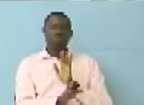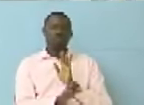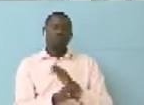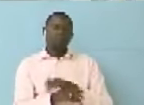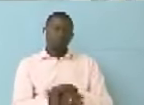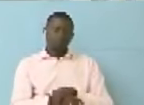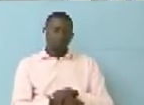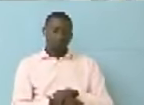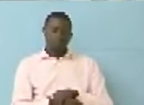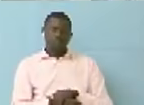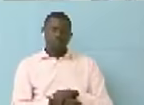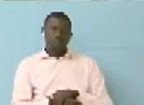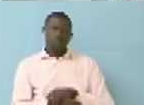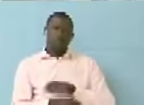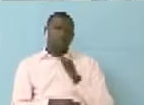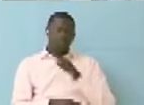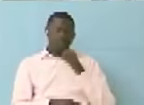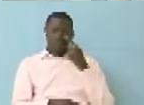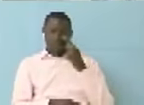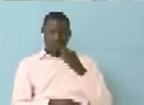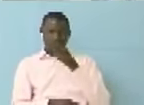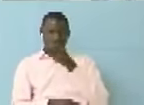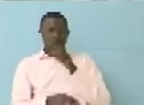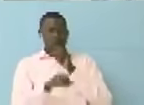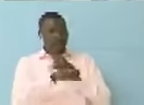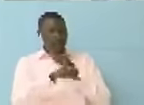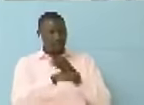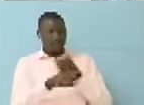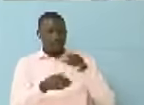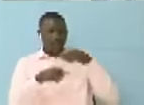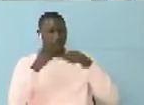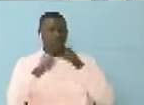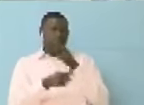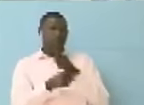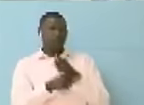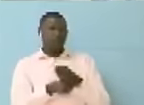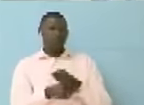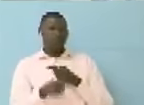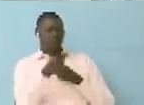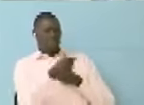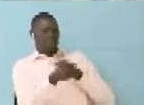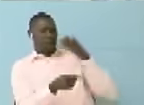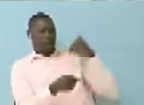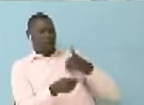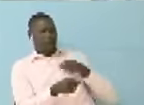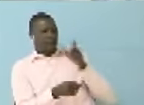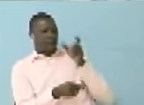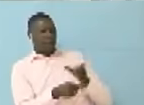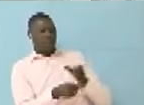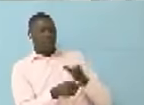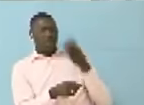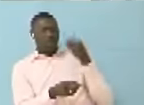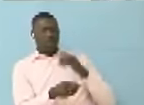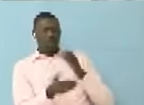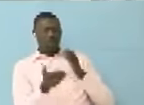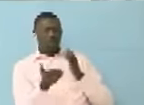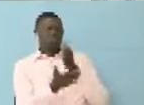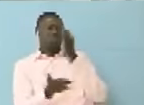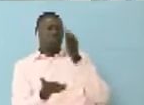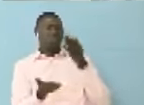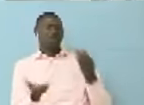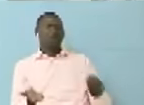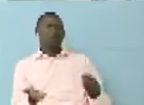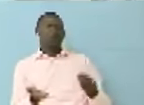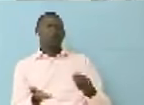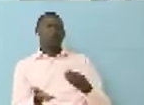You advise him on that. So this kind of people, how could they be trusted? And he was